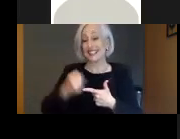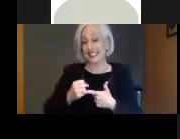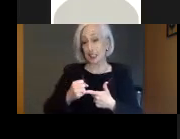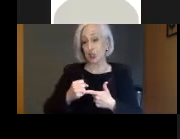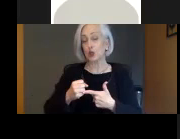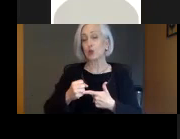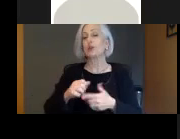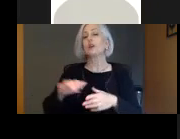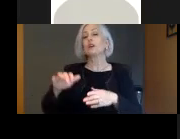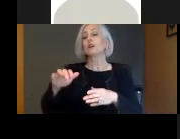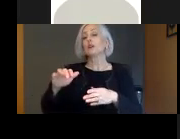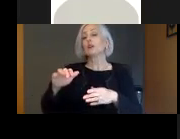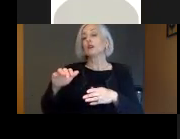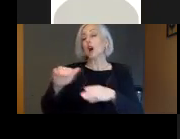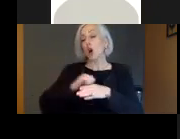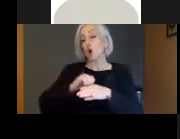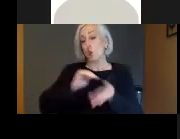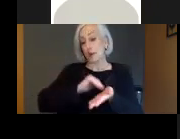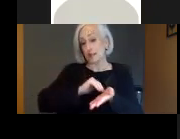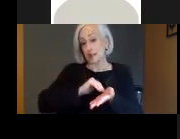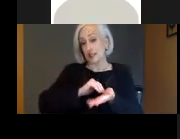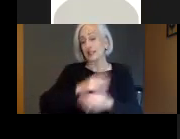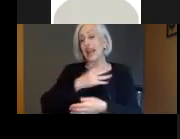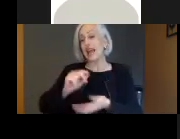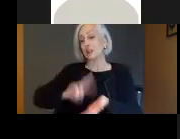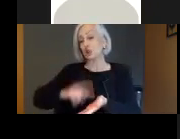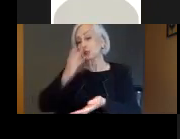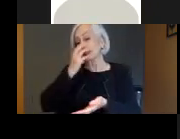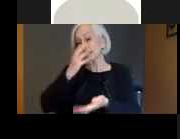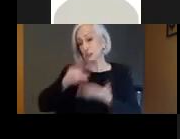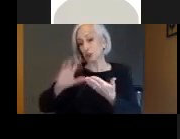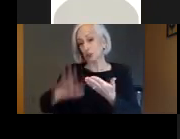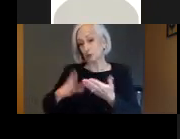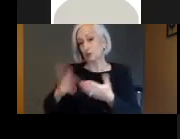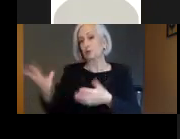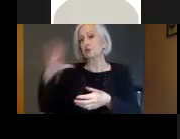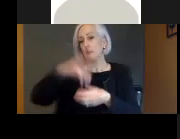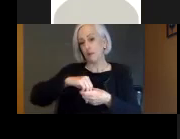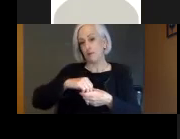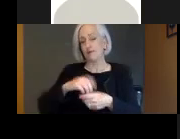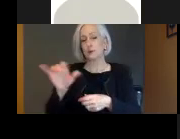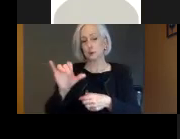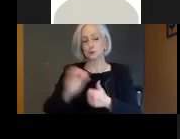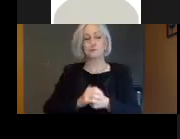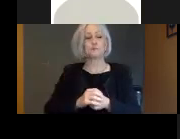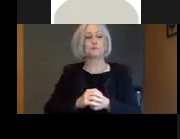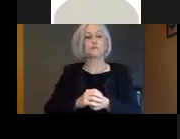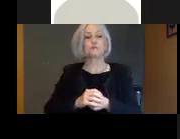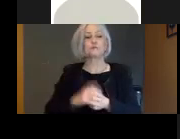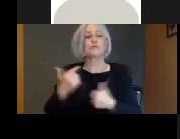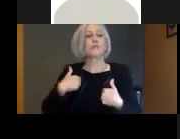and nurse anesthesia students. But one thing I've learned in talking